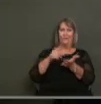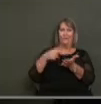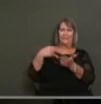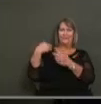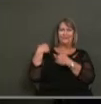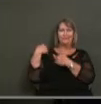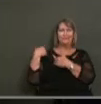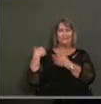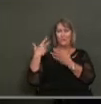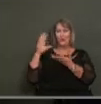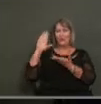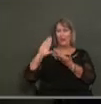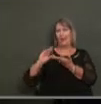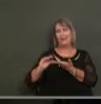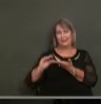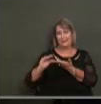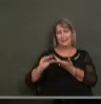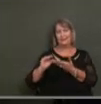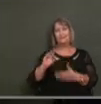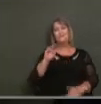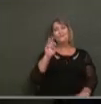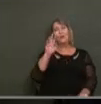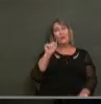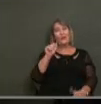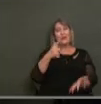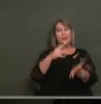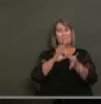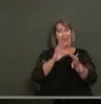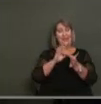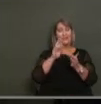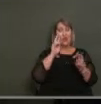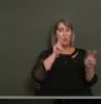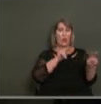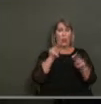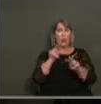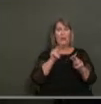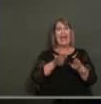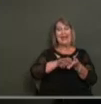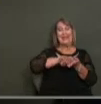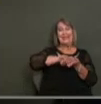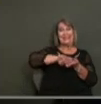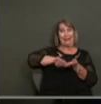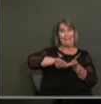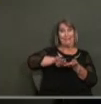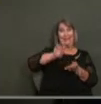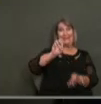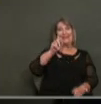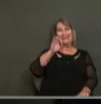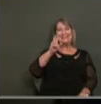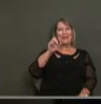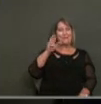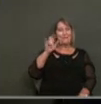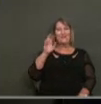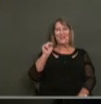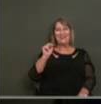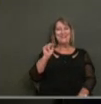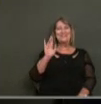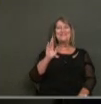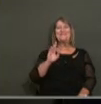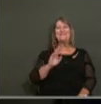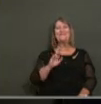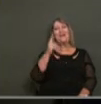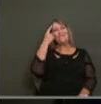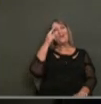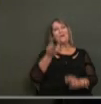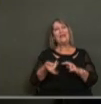bill. So to do that, as Maria mentioned, we looked at a combination of exemptions for the homestead, increasing it from that